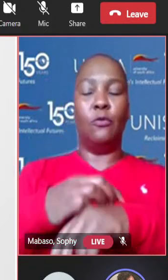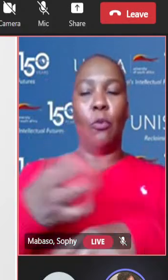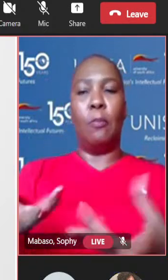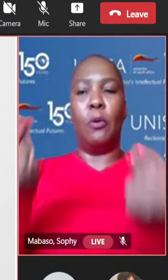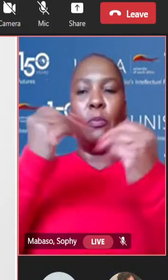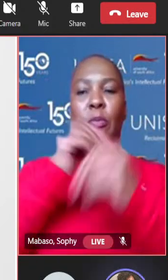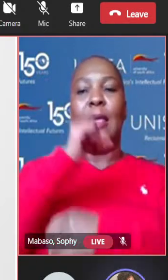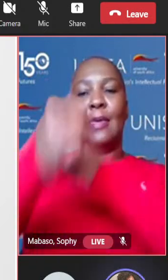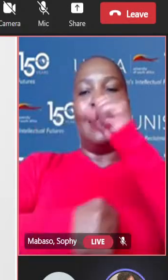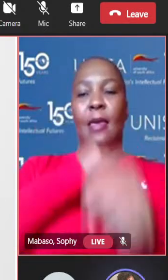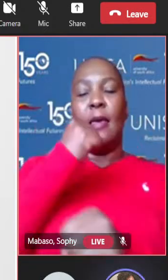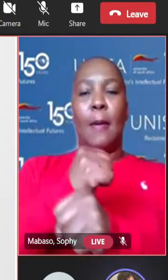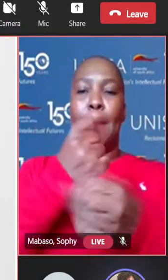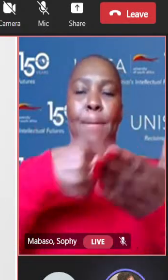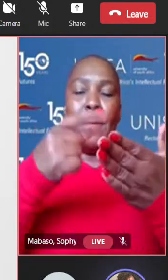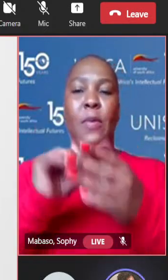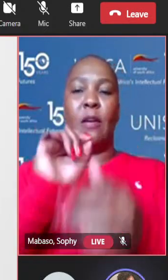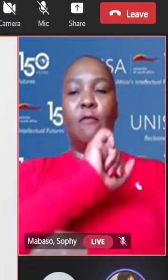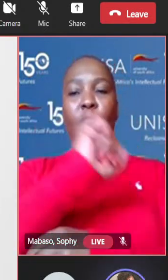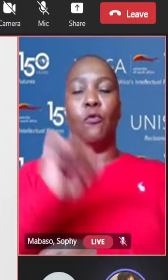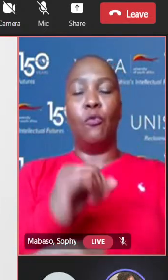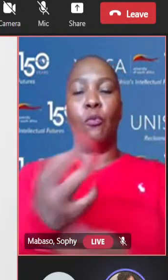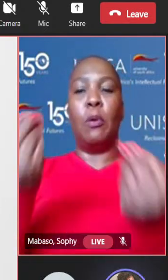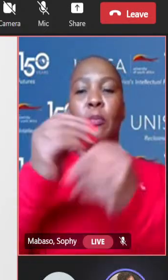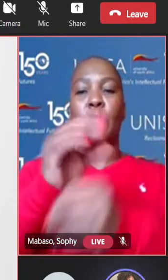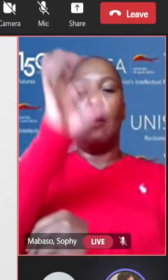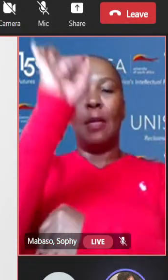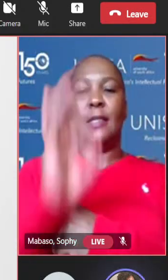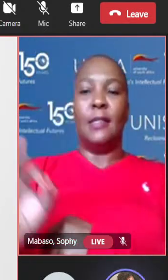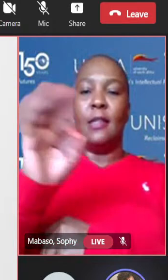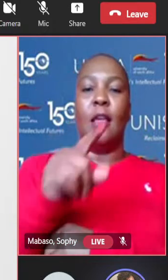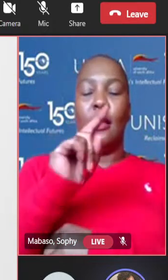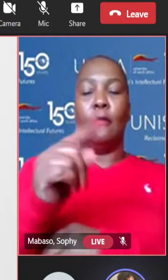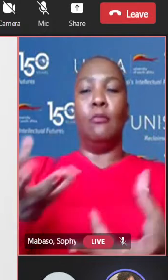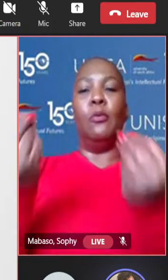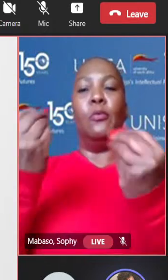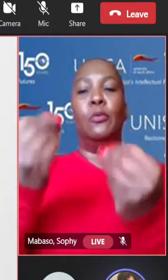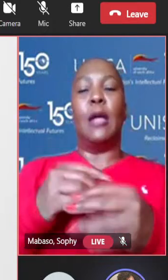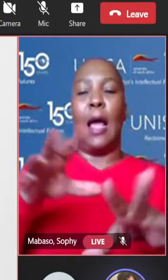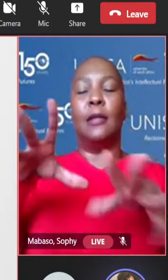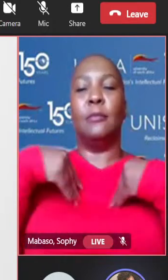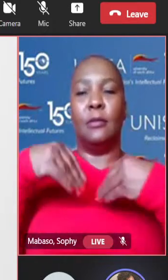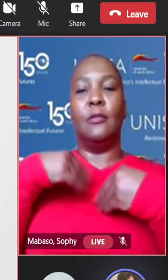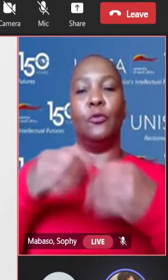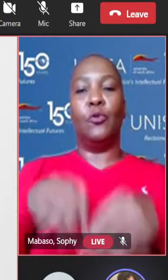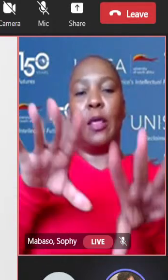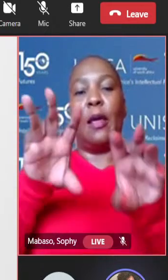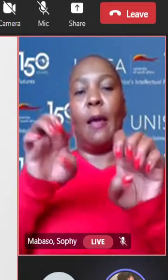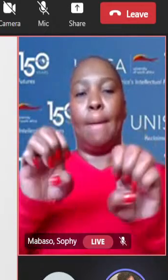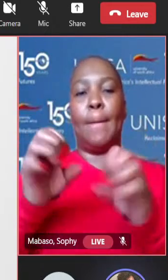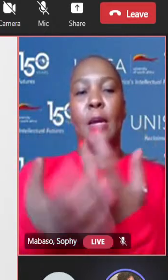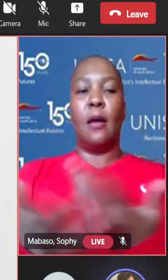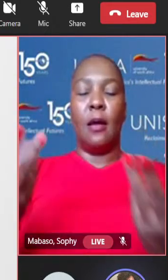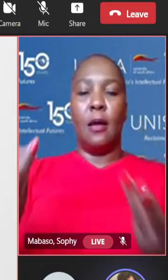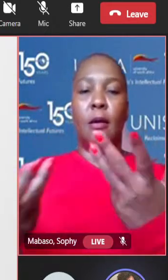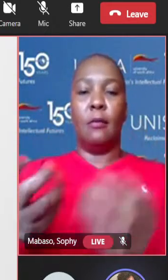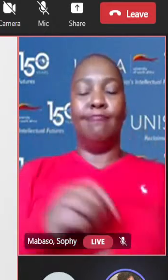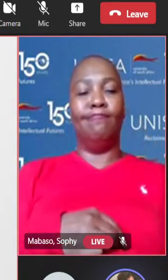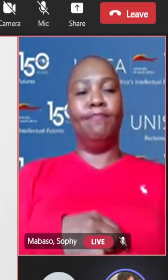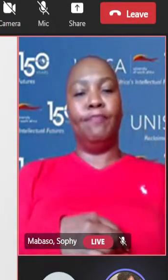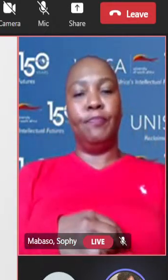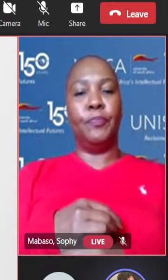you, a percentage in order for you to gain admission to the examination. And then just